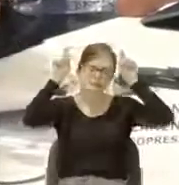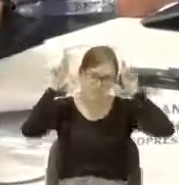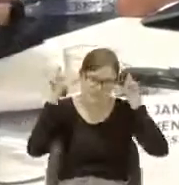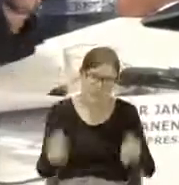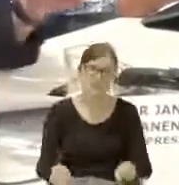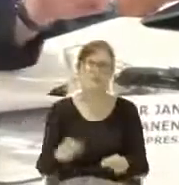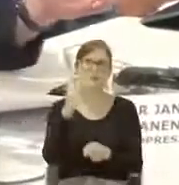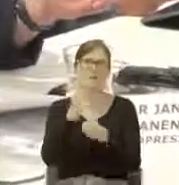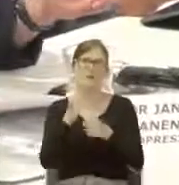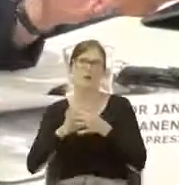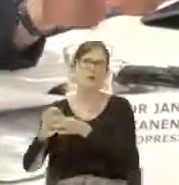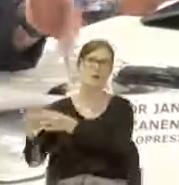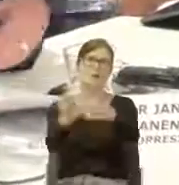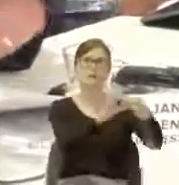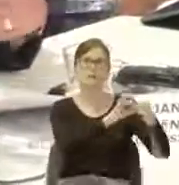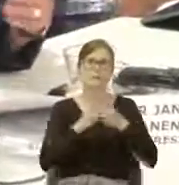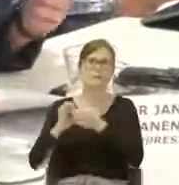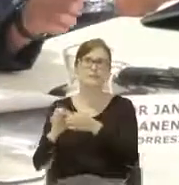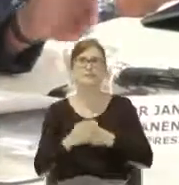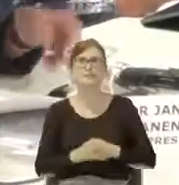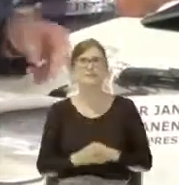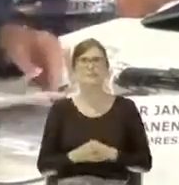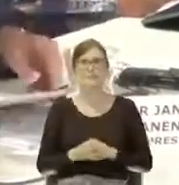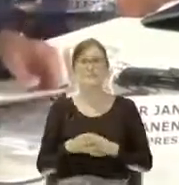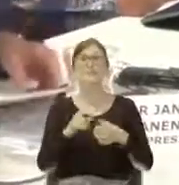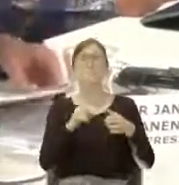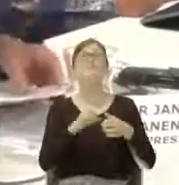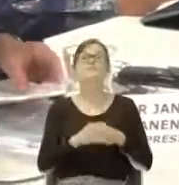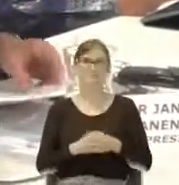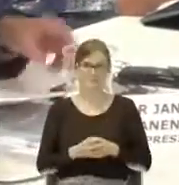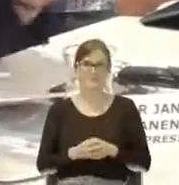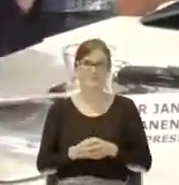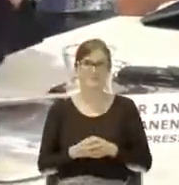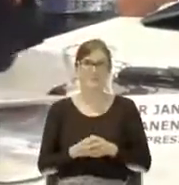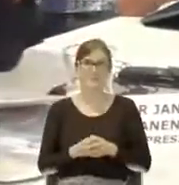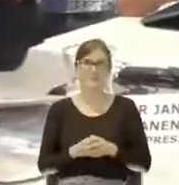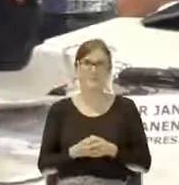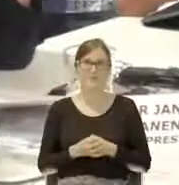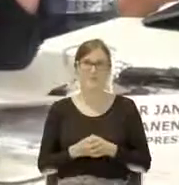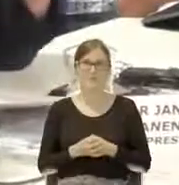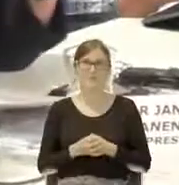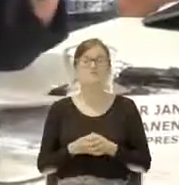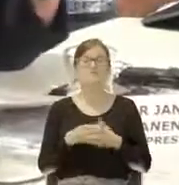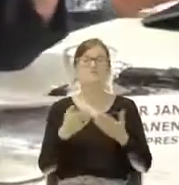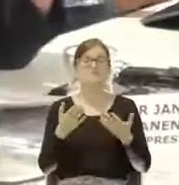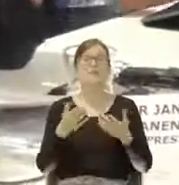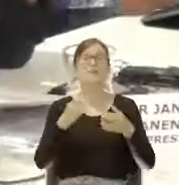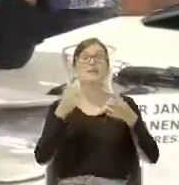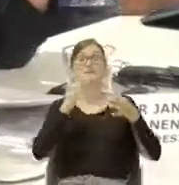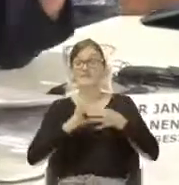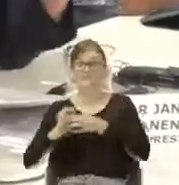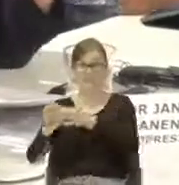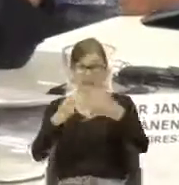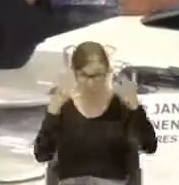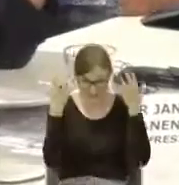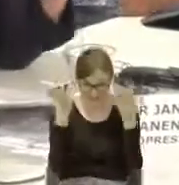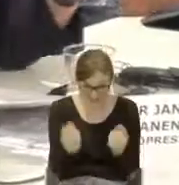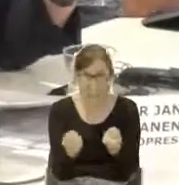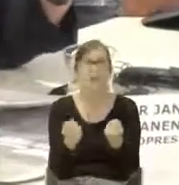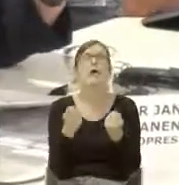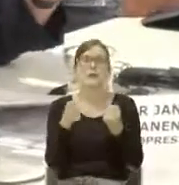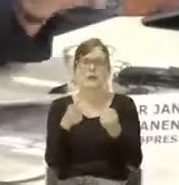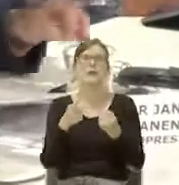just providers or implementers of policies, but actors in their own